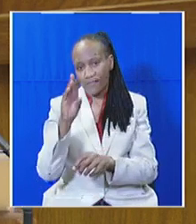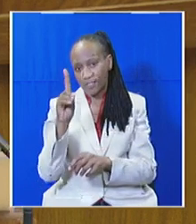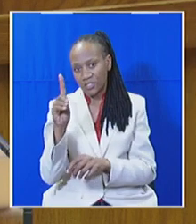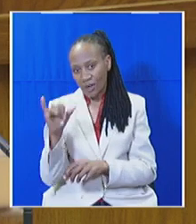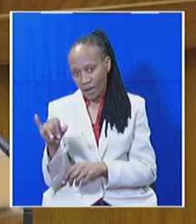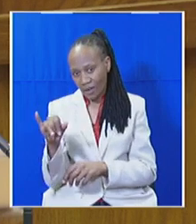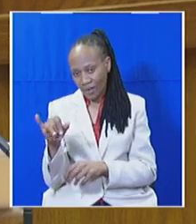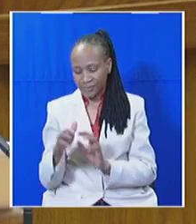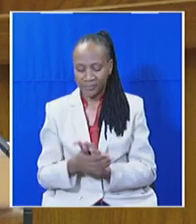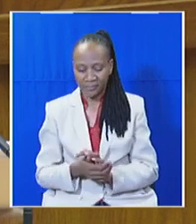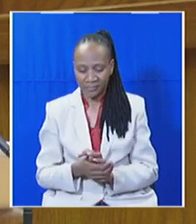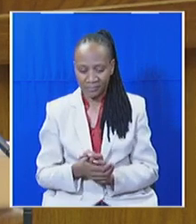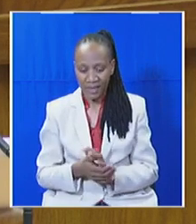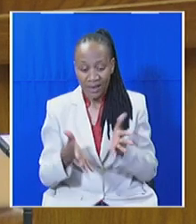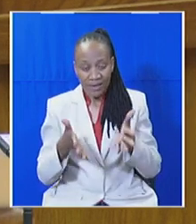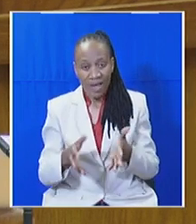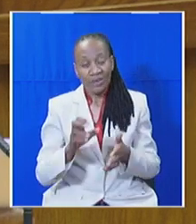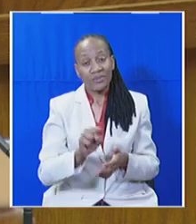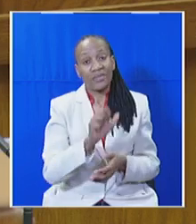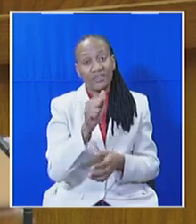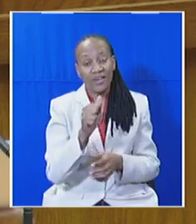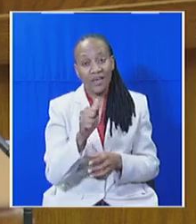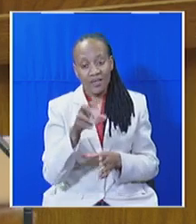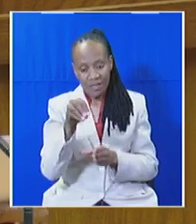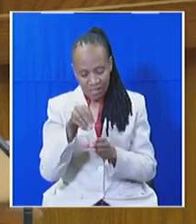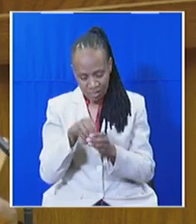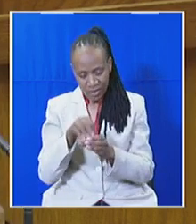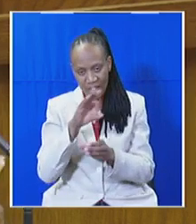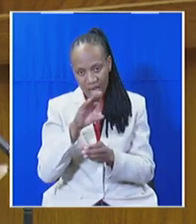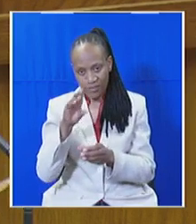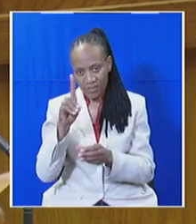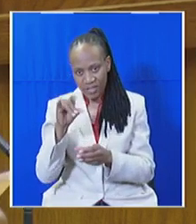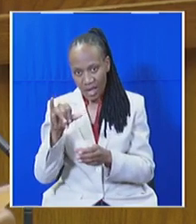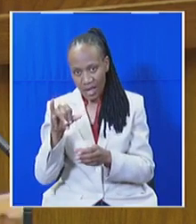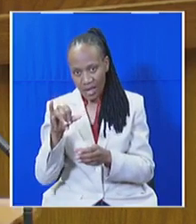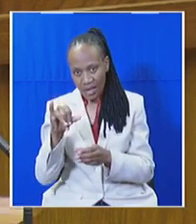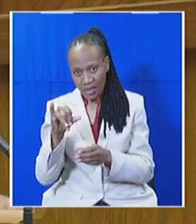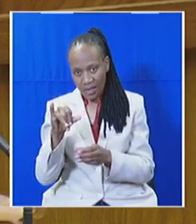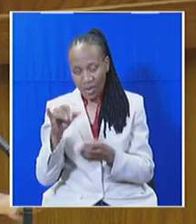also an important source of FDI on the African continent.